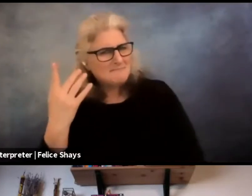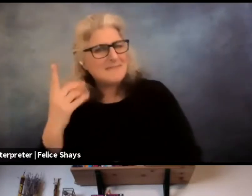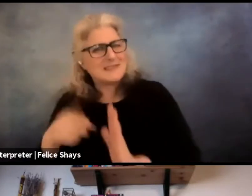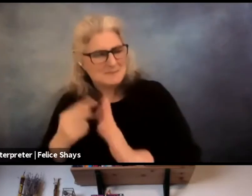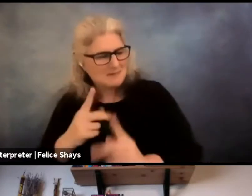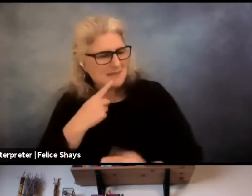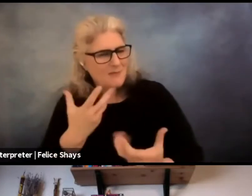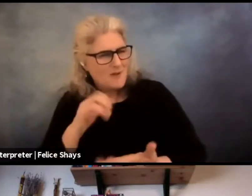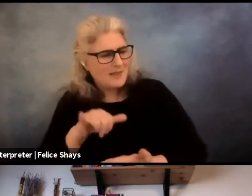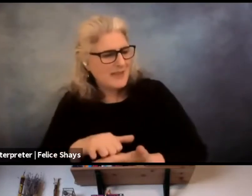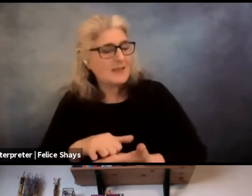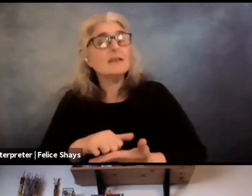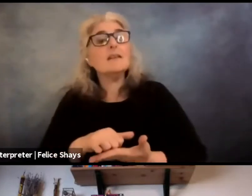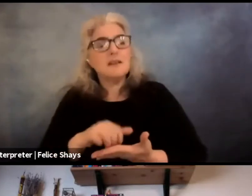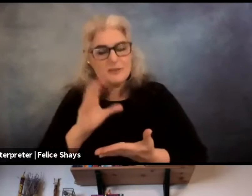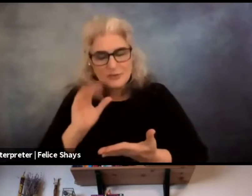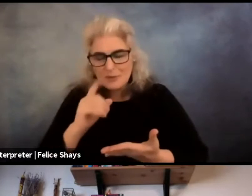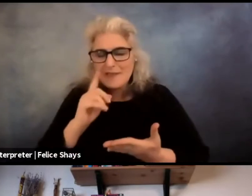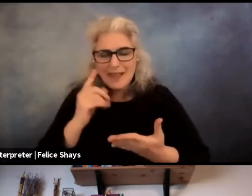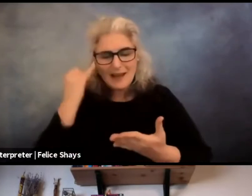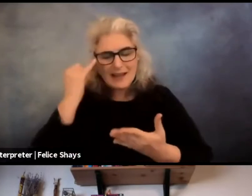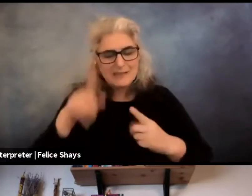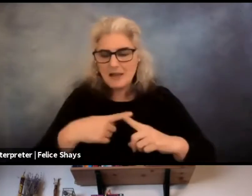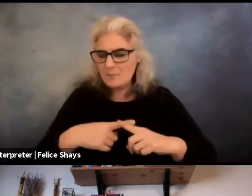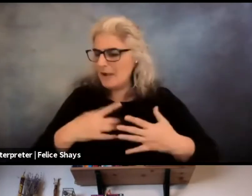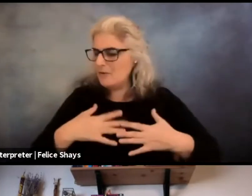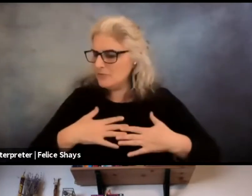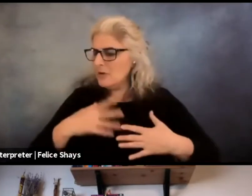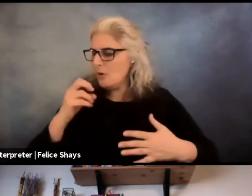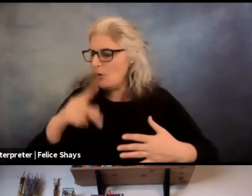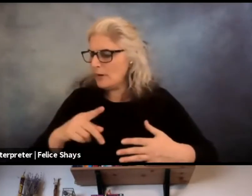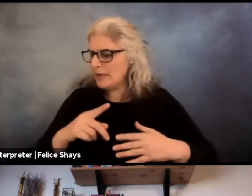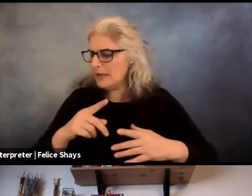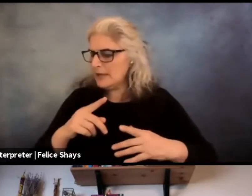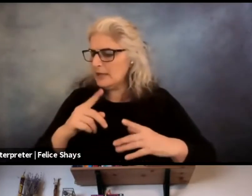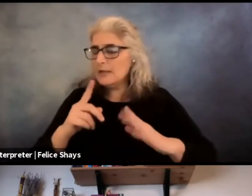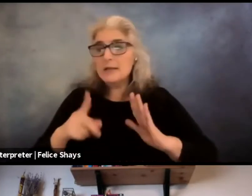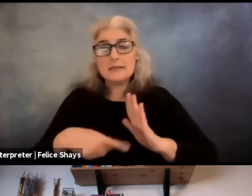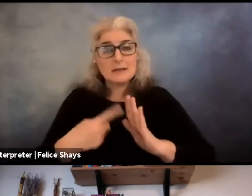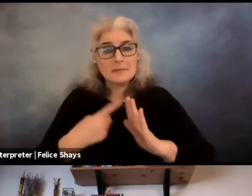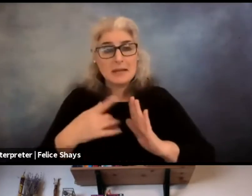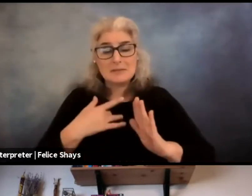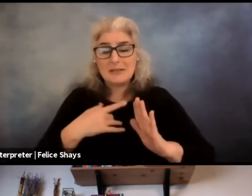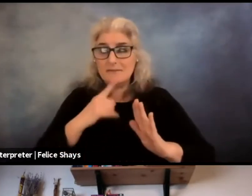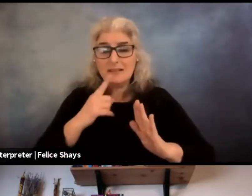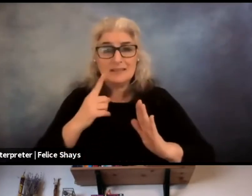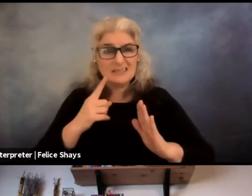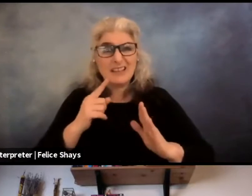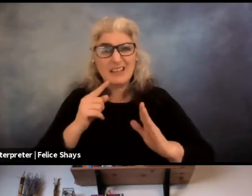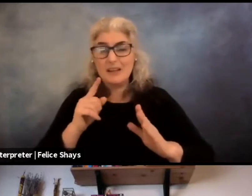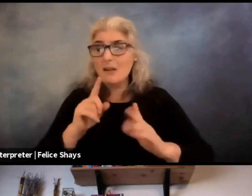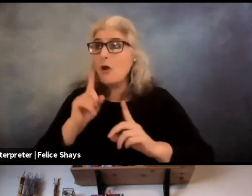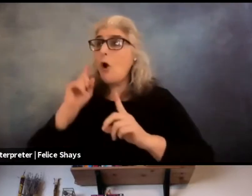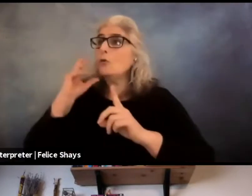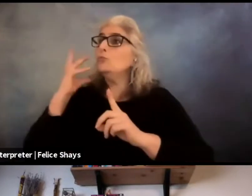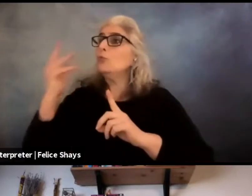of protocols, that set of understanding of like when certain risk factor needs to be monitored, like how do we bring